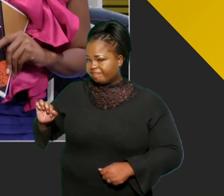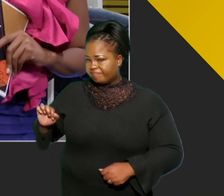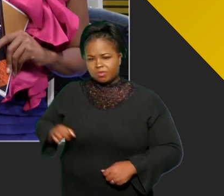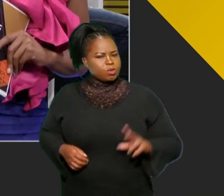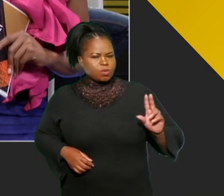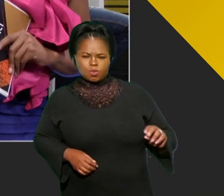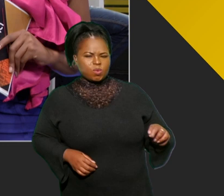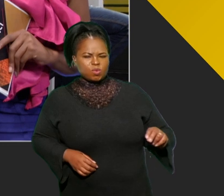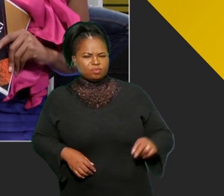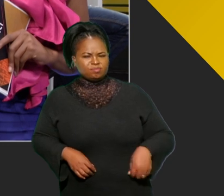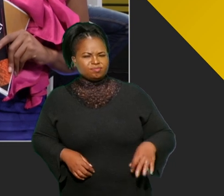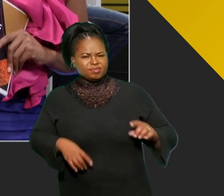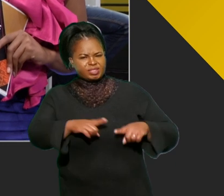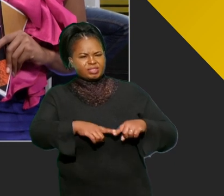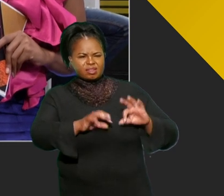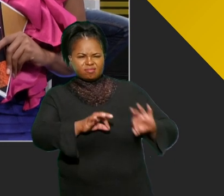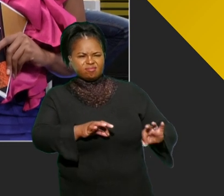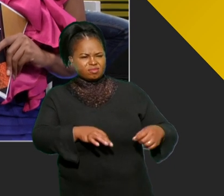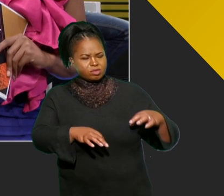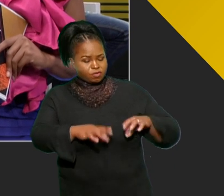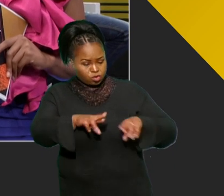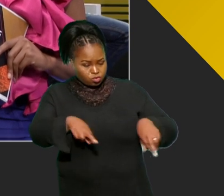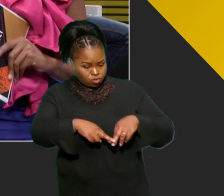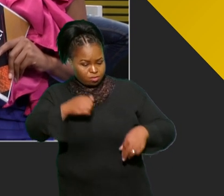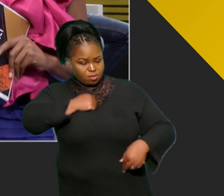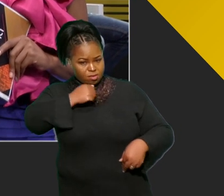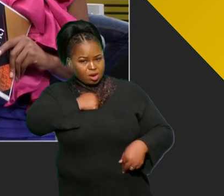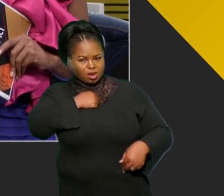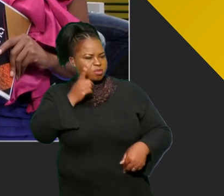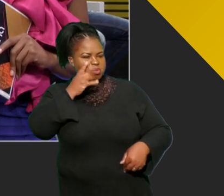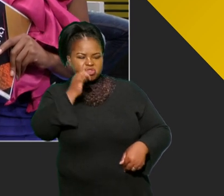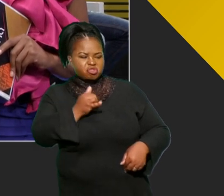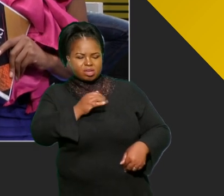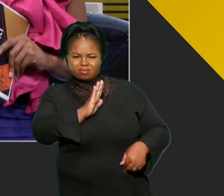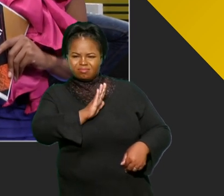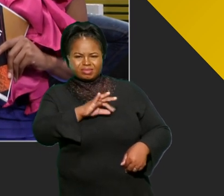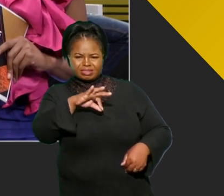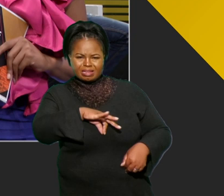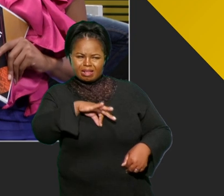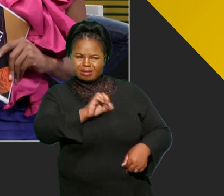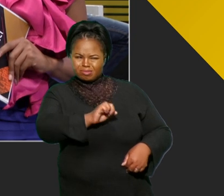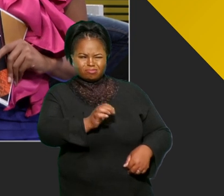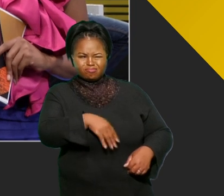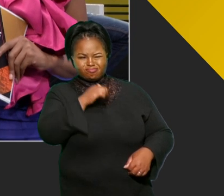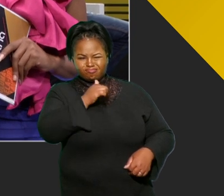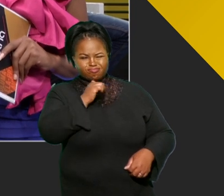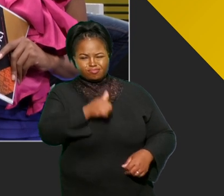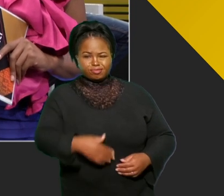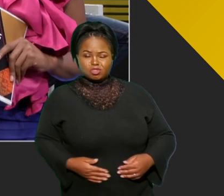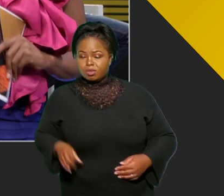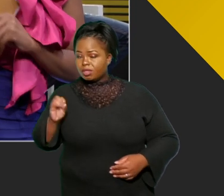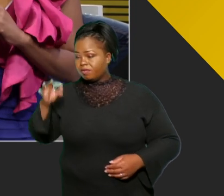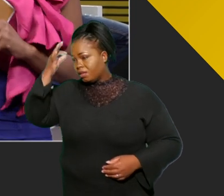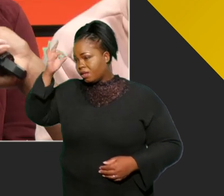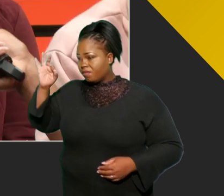a ya ke lebele o gola bokae ke no beya price ya room ya ka kan room ke ya ka ke check price ya wena o gola bokae o tla reng ge government